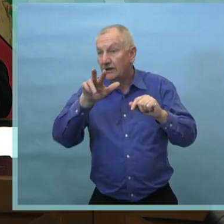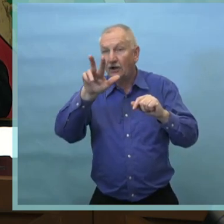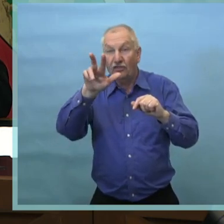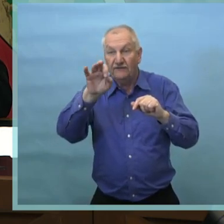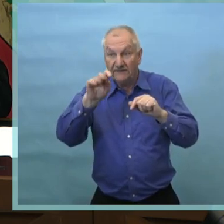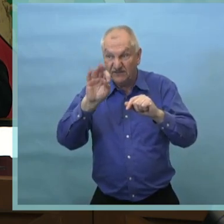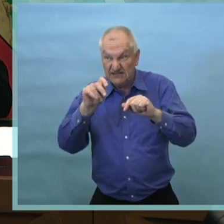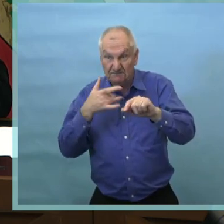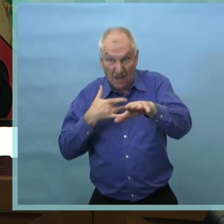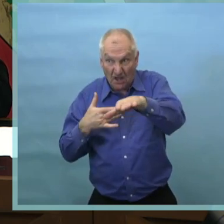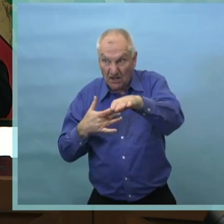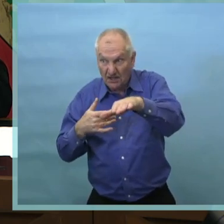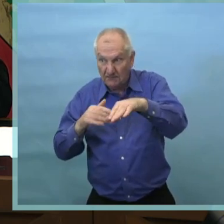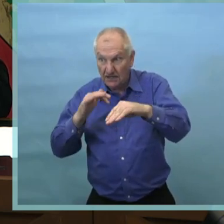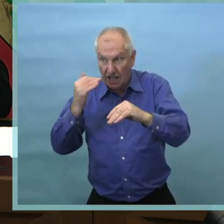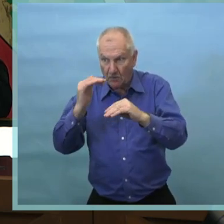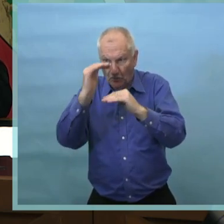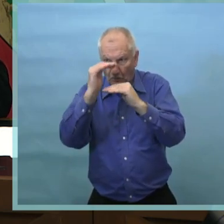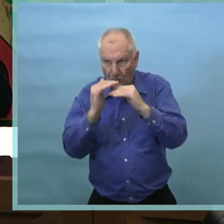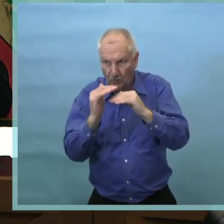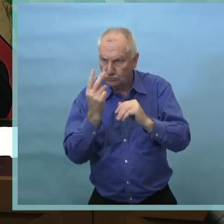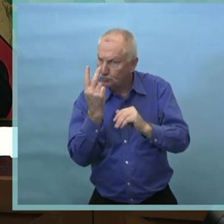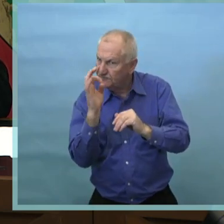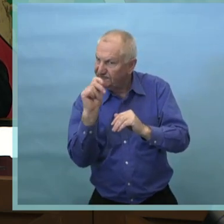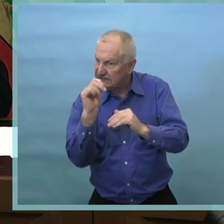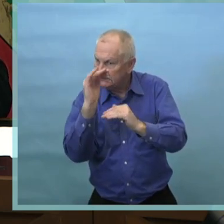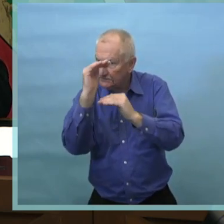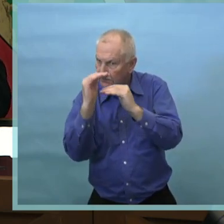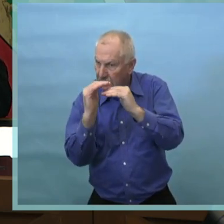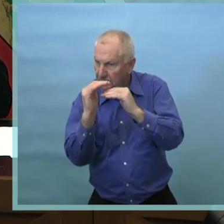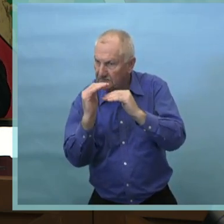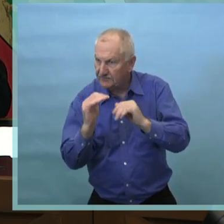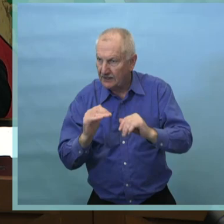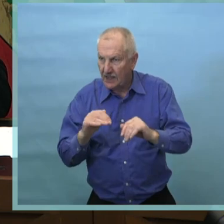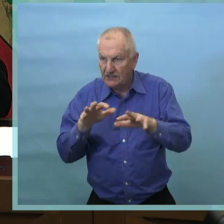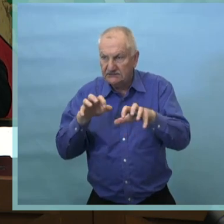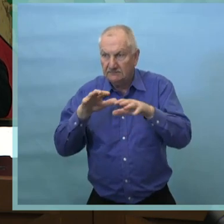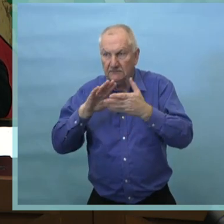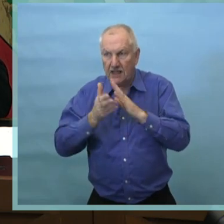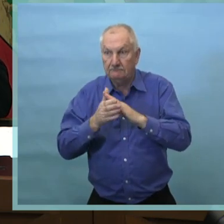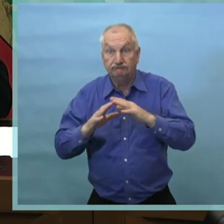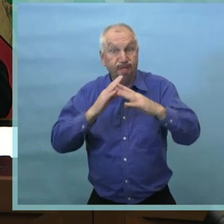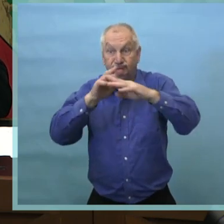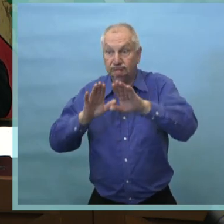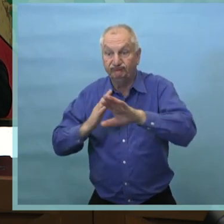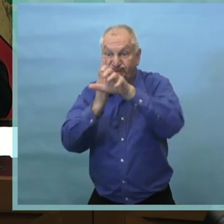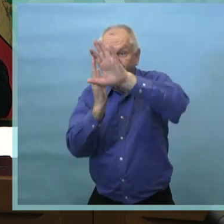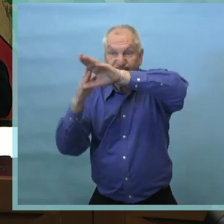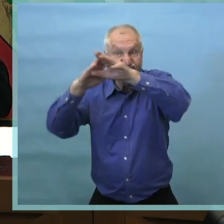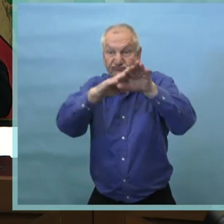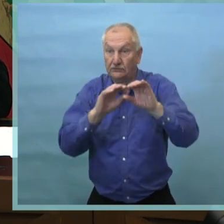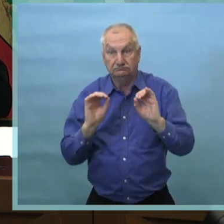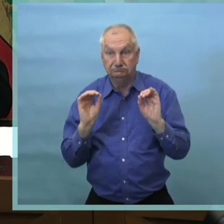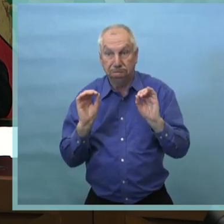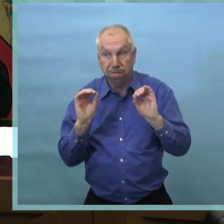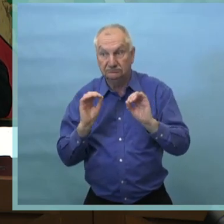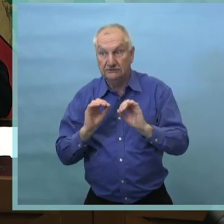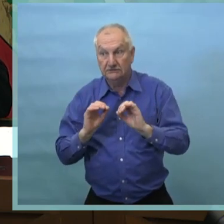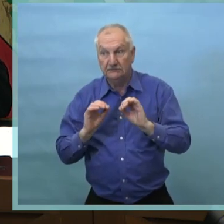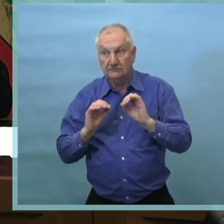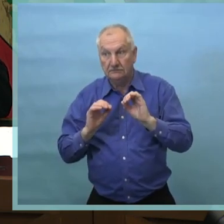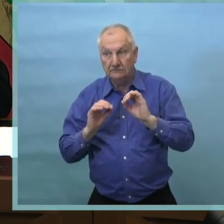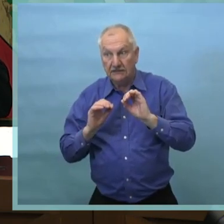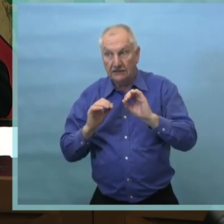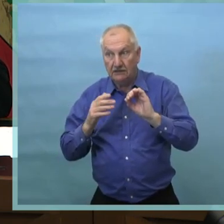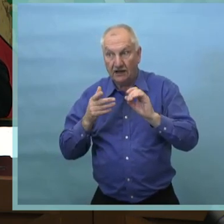places it was down to 2 feet. So we didn't get the ice damming, which is different than ice jamming. The ice damming is usually what happens, and then we end up